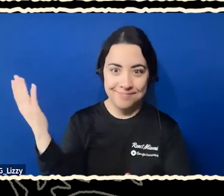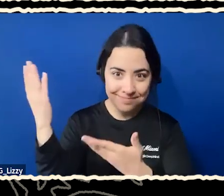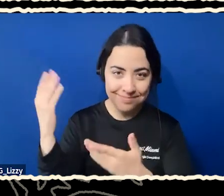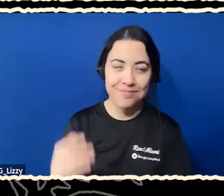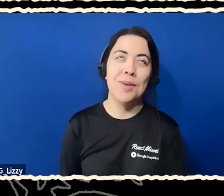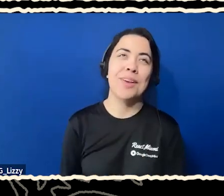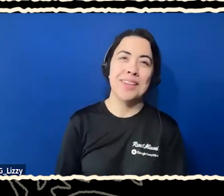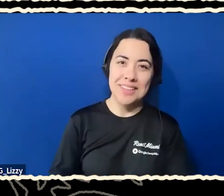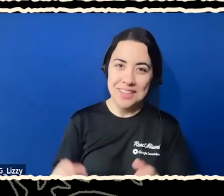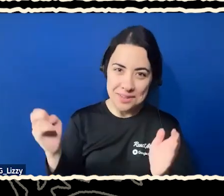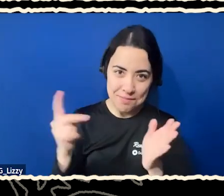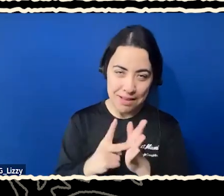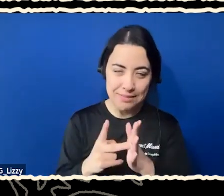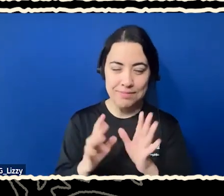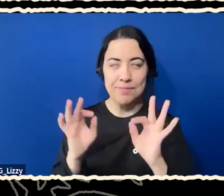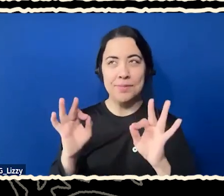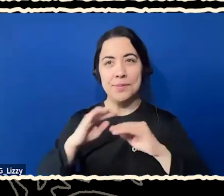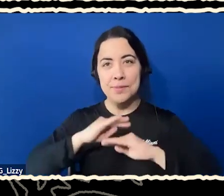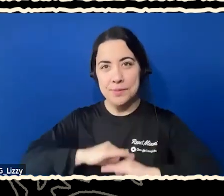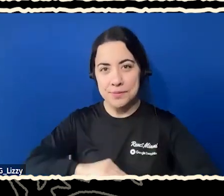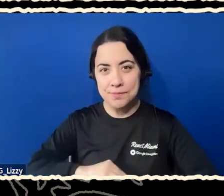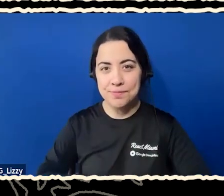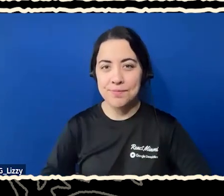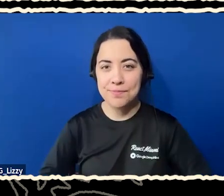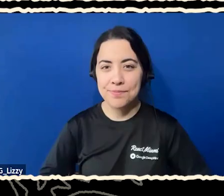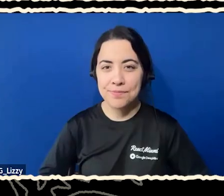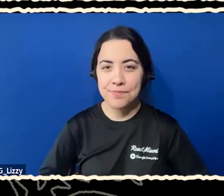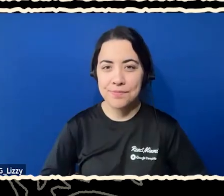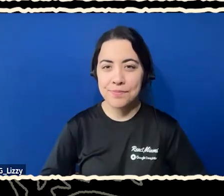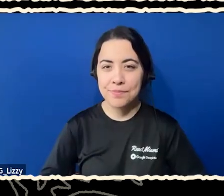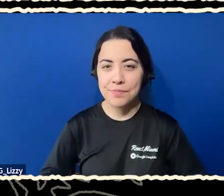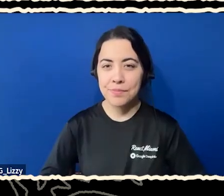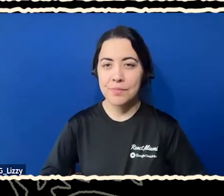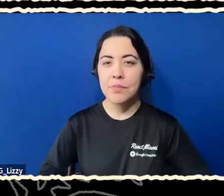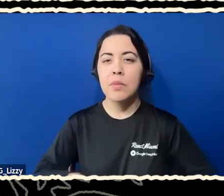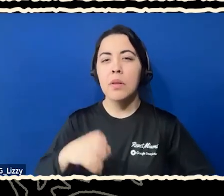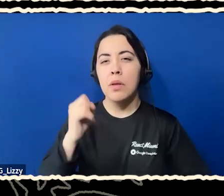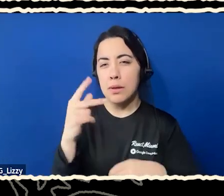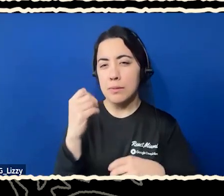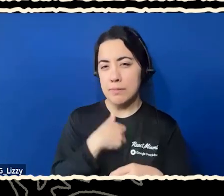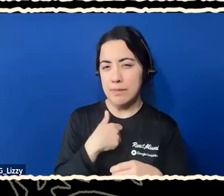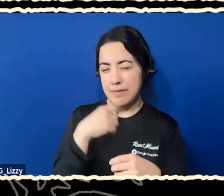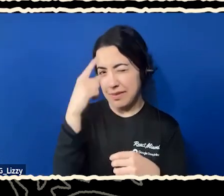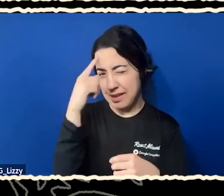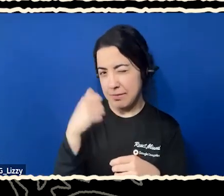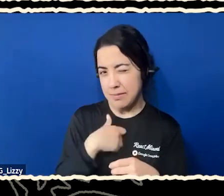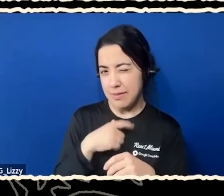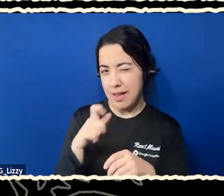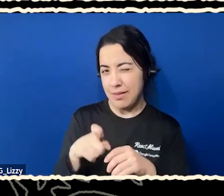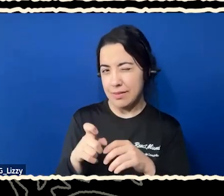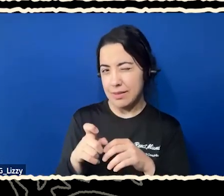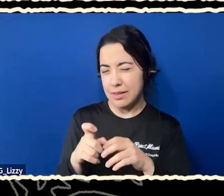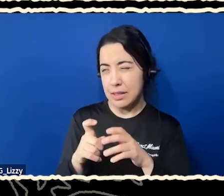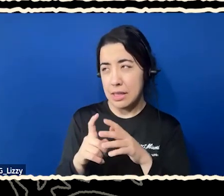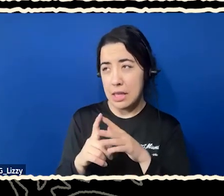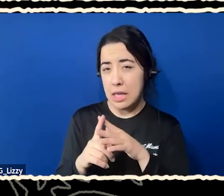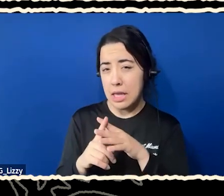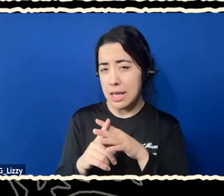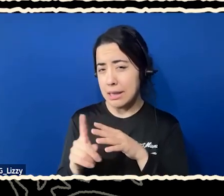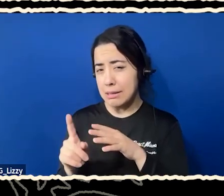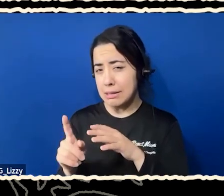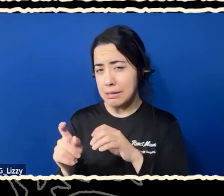Yes, we're back. OK. But, OK, I think I need to exit and show this. That's the